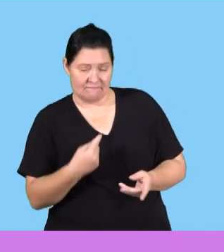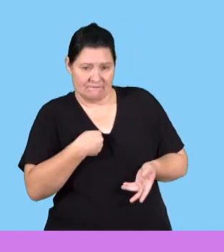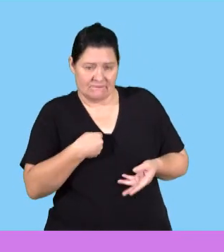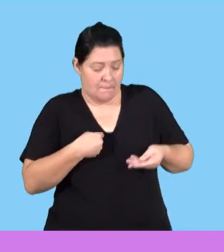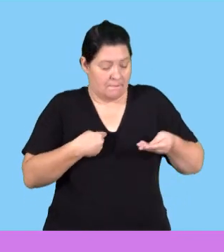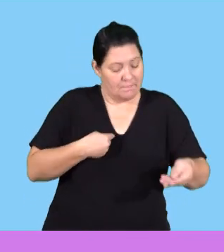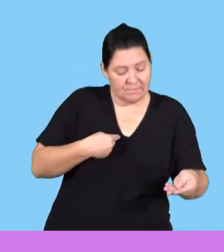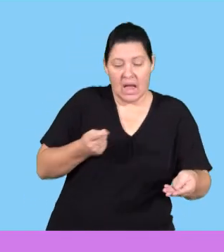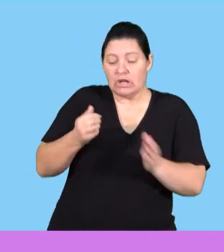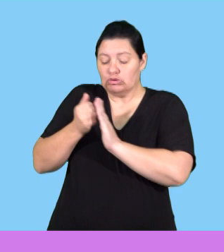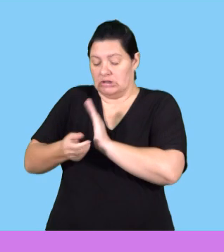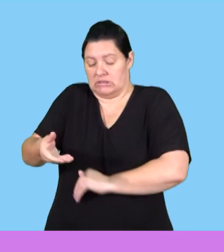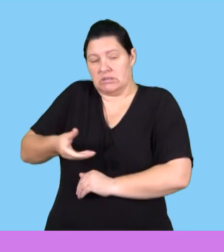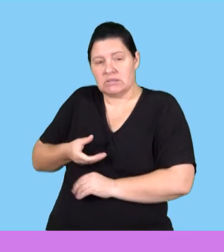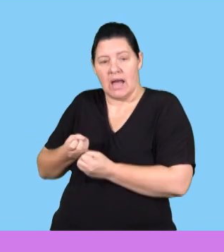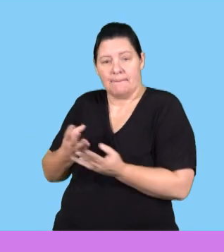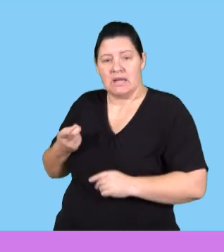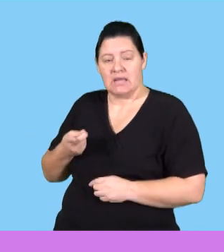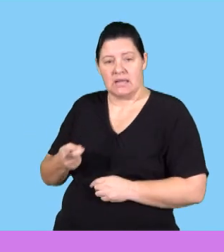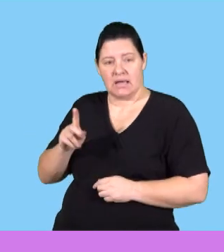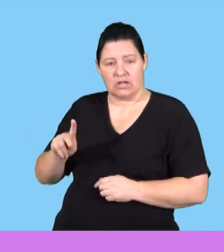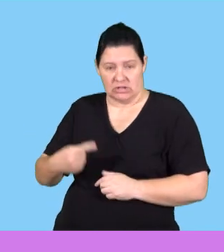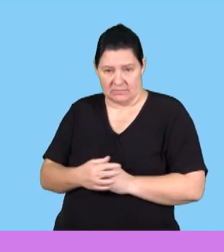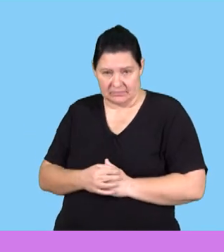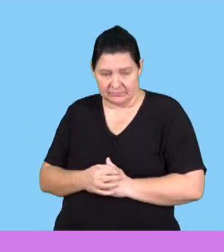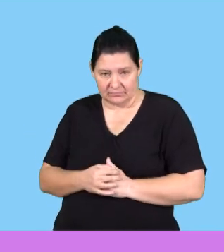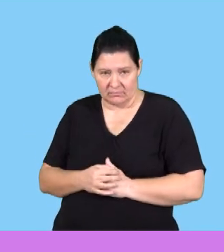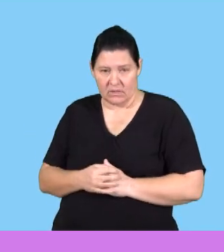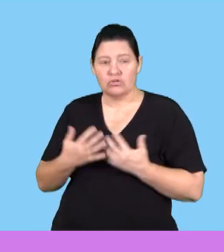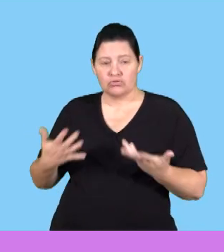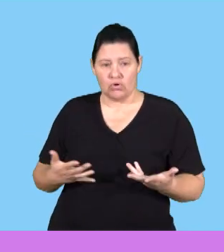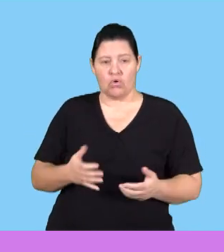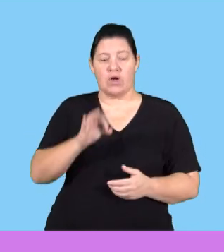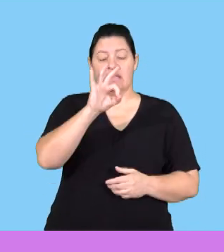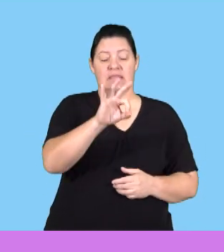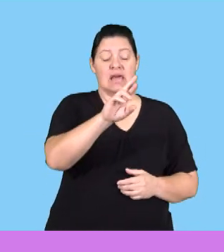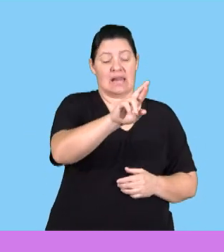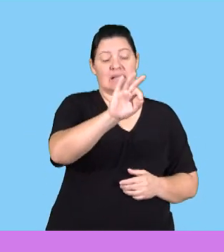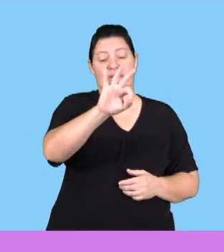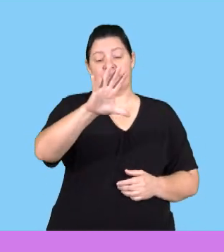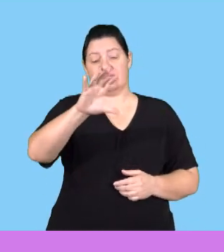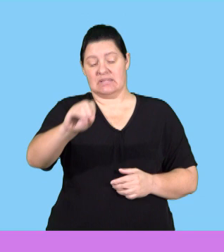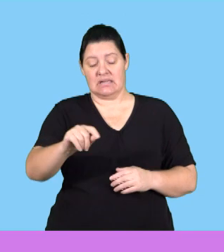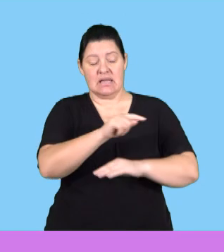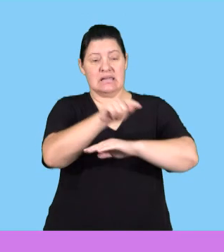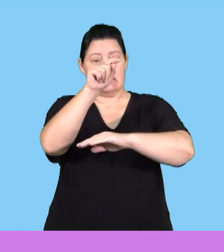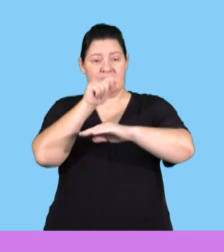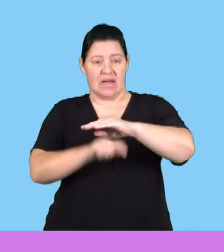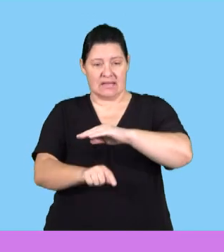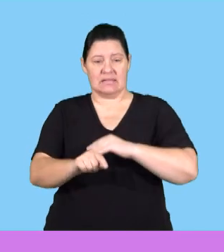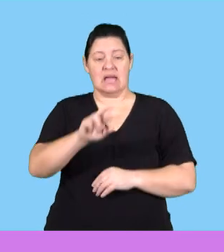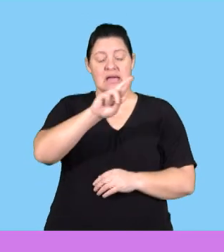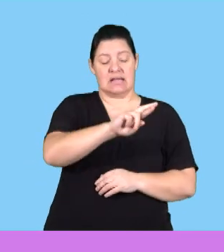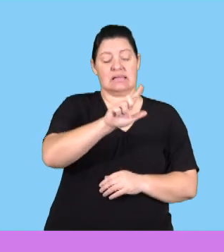take 350 rand, we divide it by the rate of the